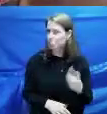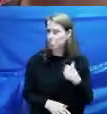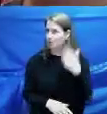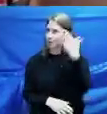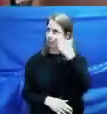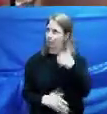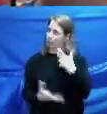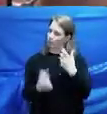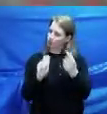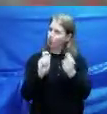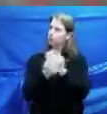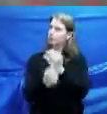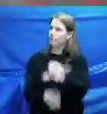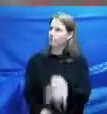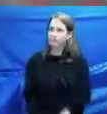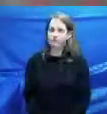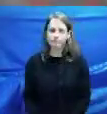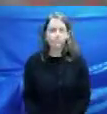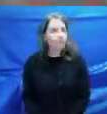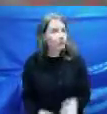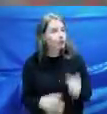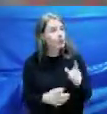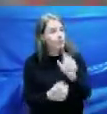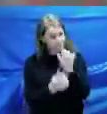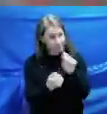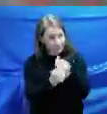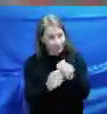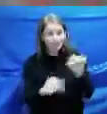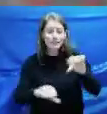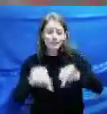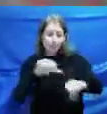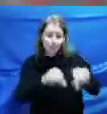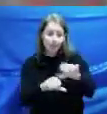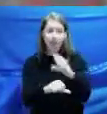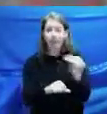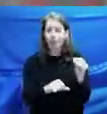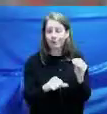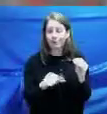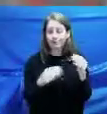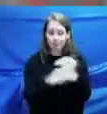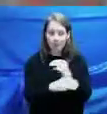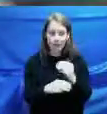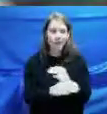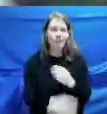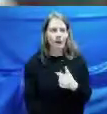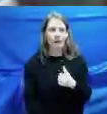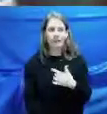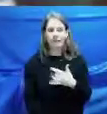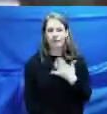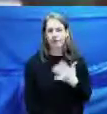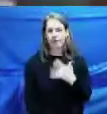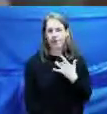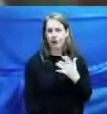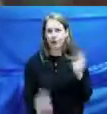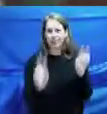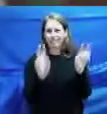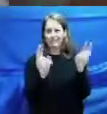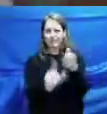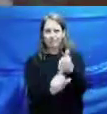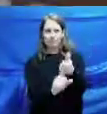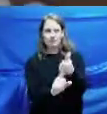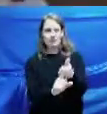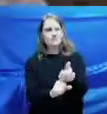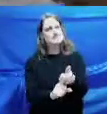slimy? Oh yeah, algae. Especially in science and math, I feel like the subject can get a little